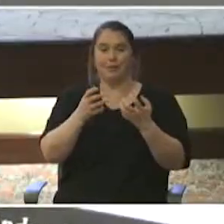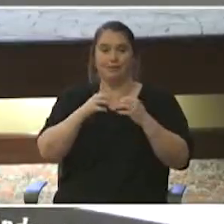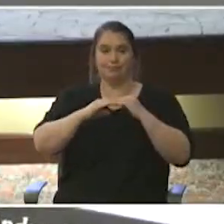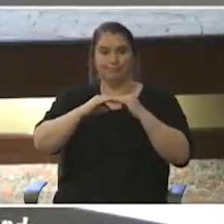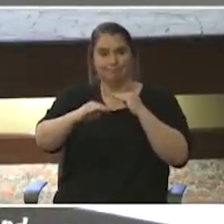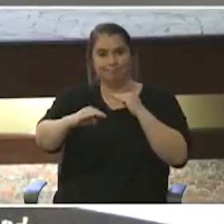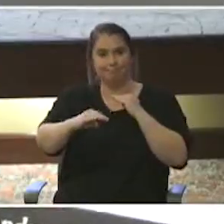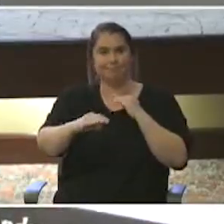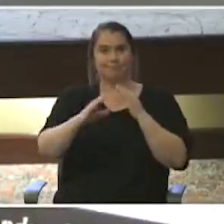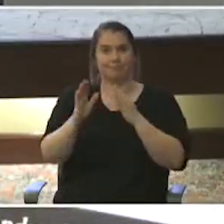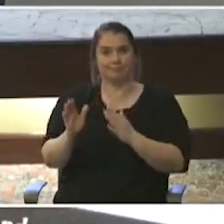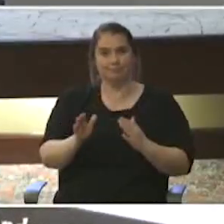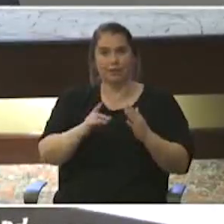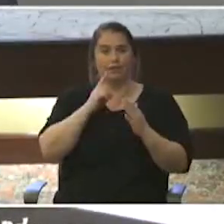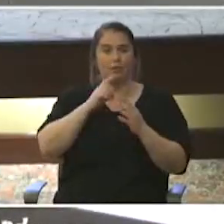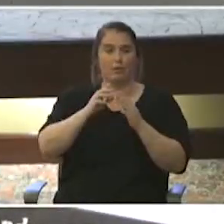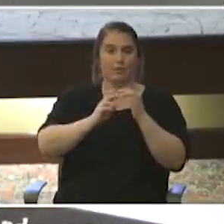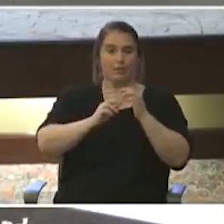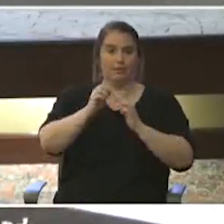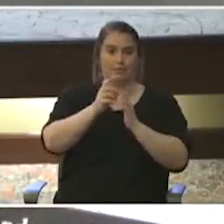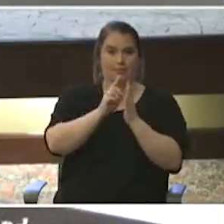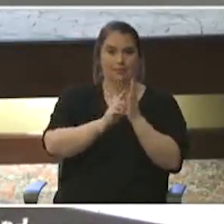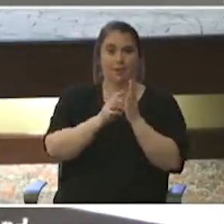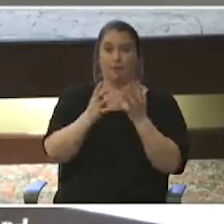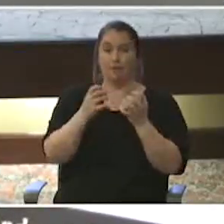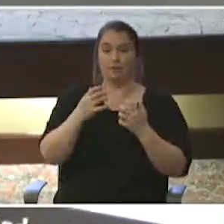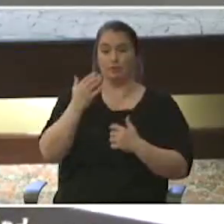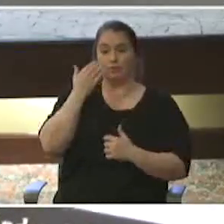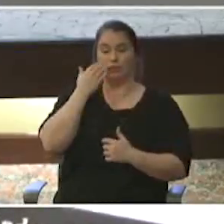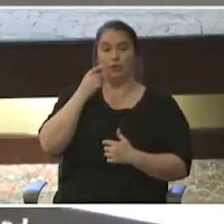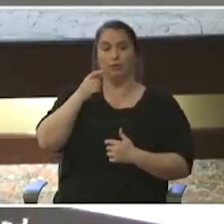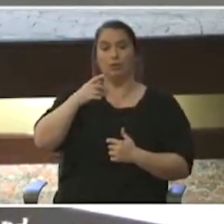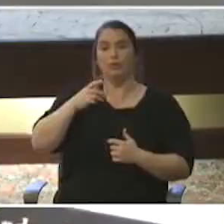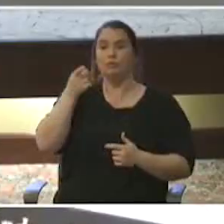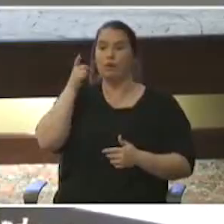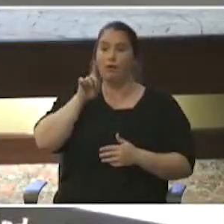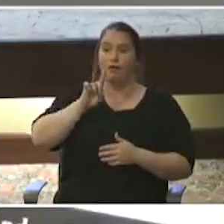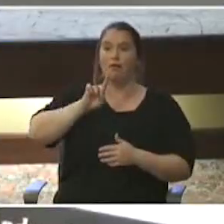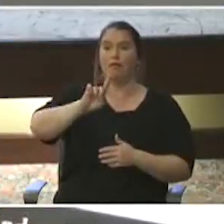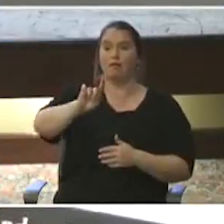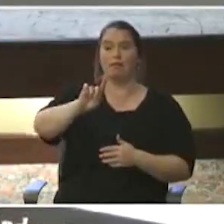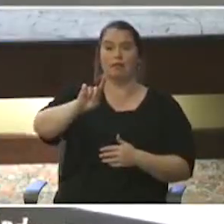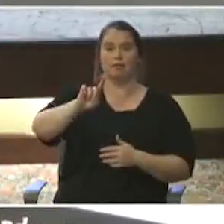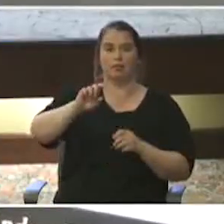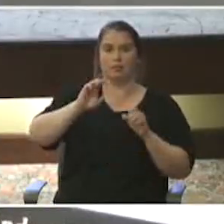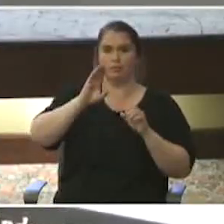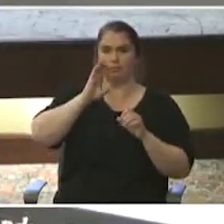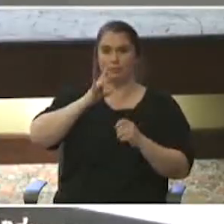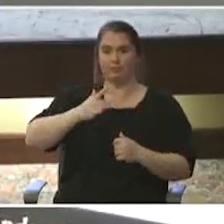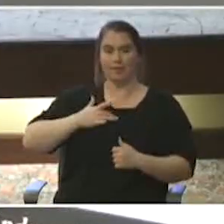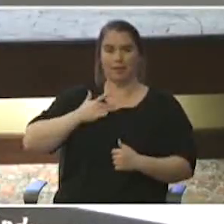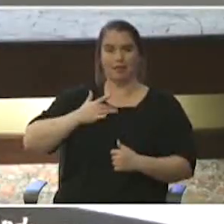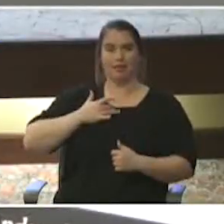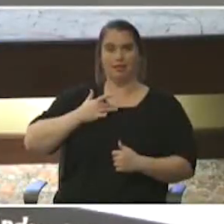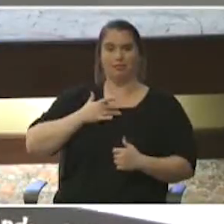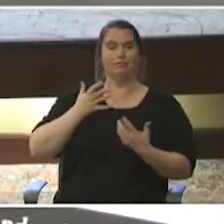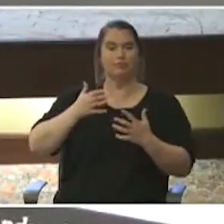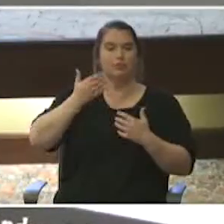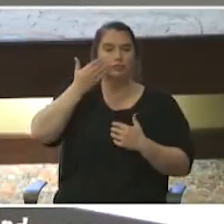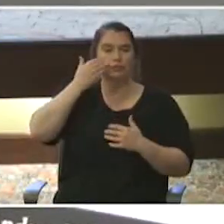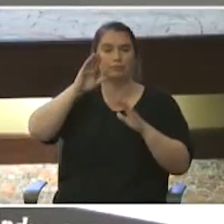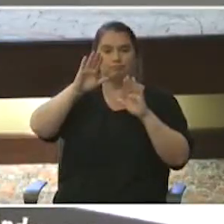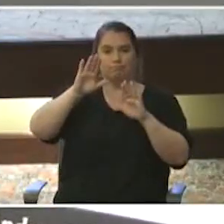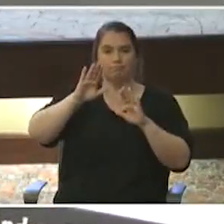in architectural styles and feel as you're going through as you're walking through this, what is going to be a fantastic part of